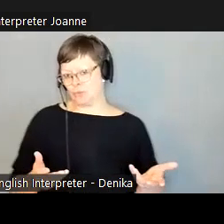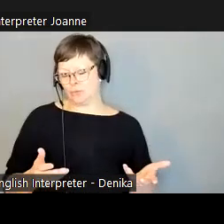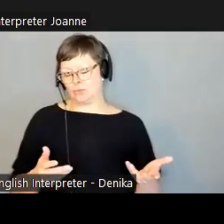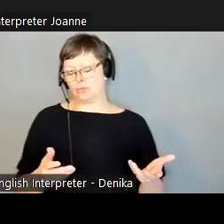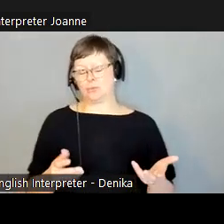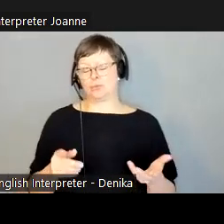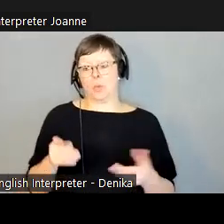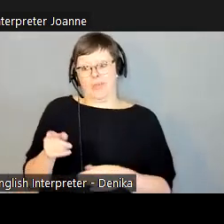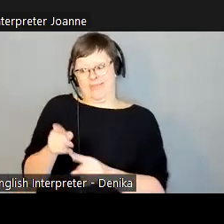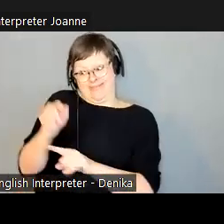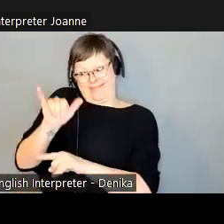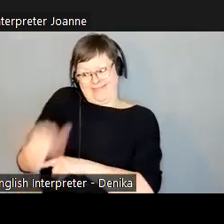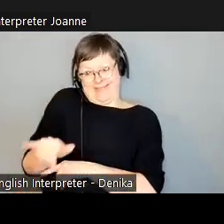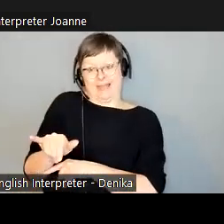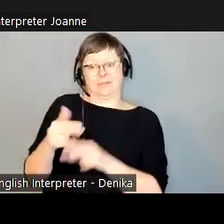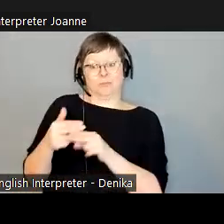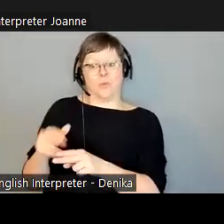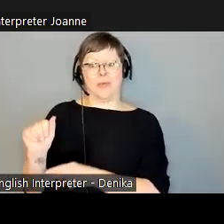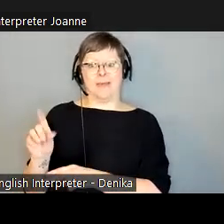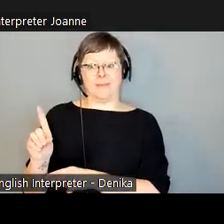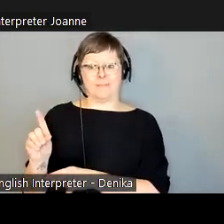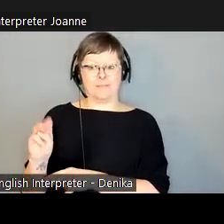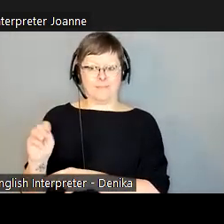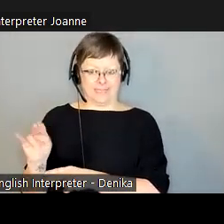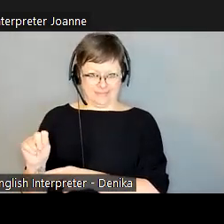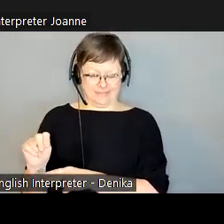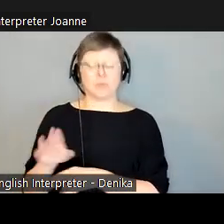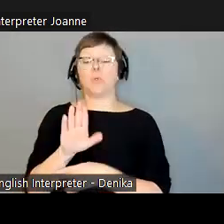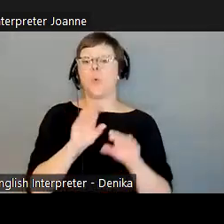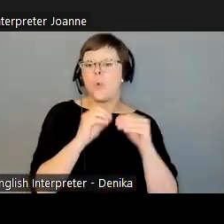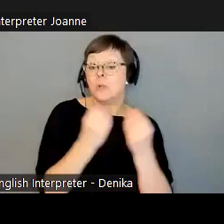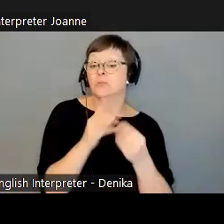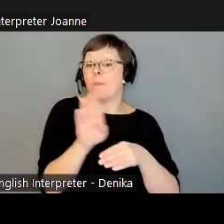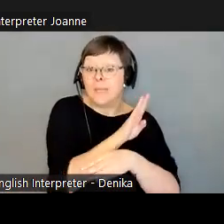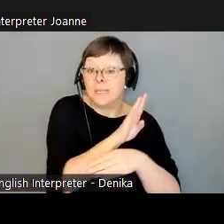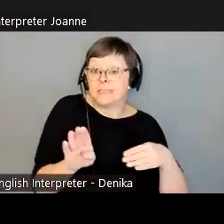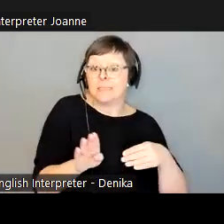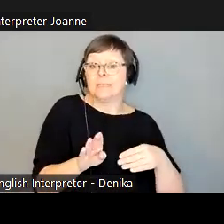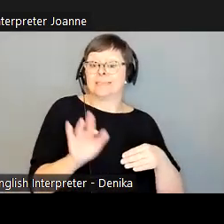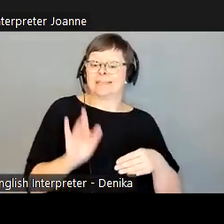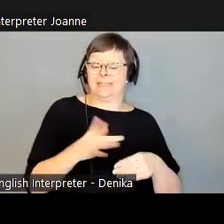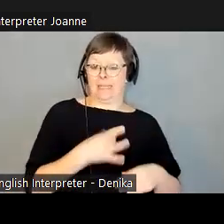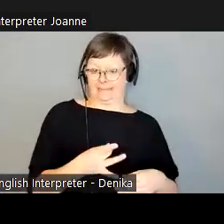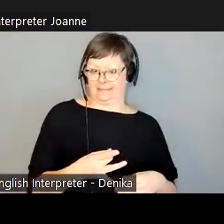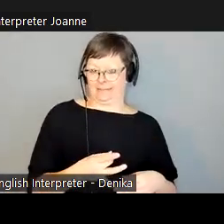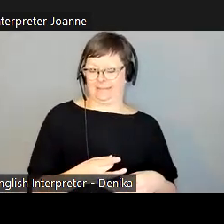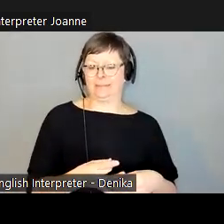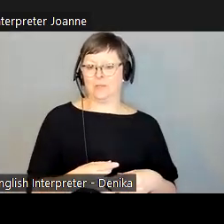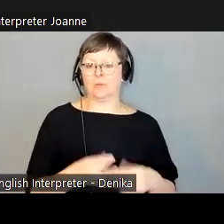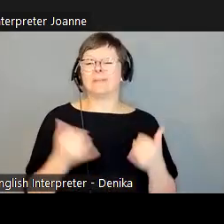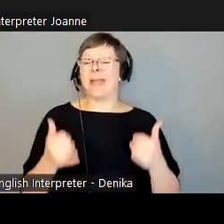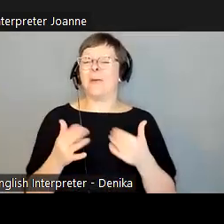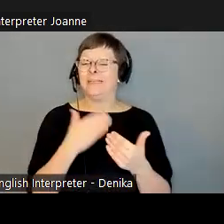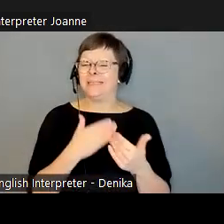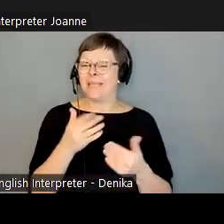just make sure that you're following and liking as your business or organization. And they have made it a little easier recently with a little drop